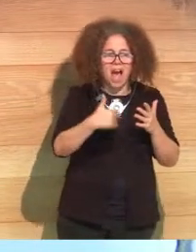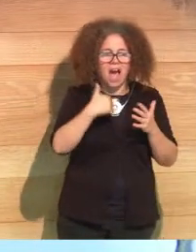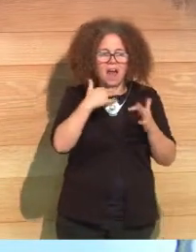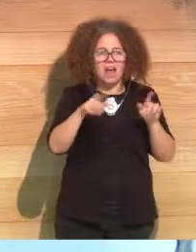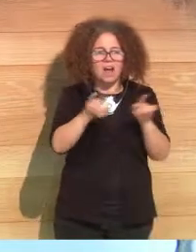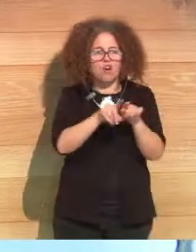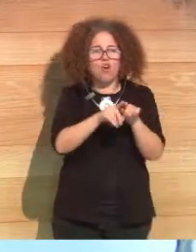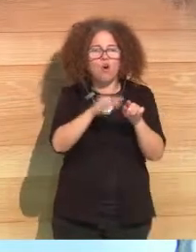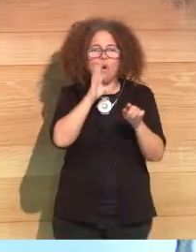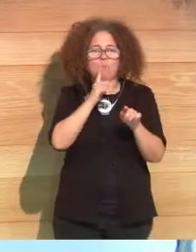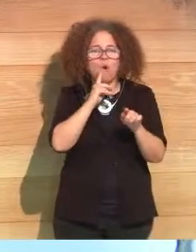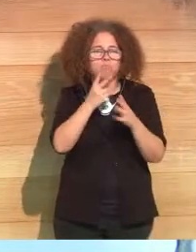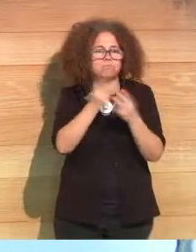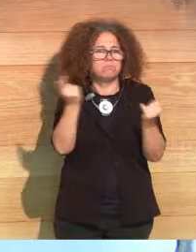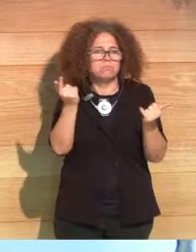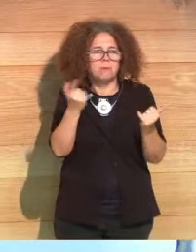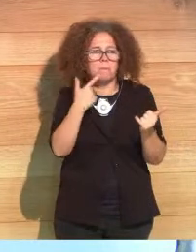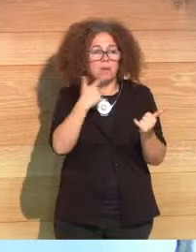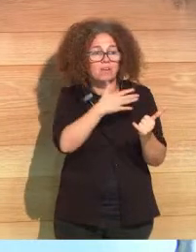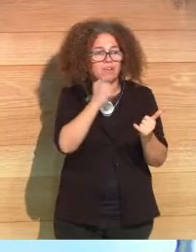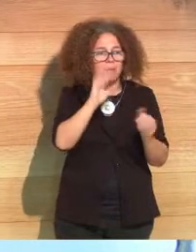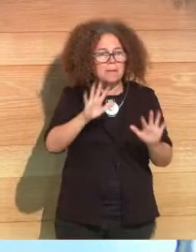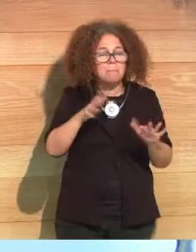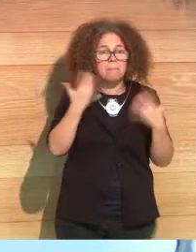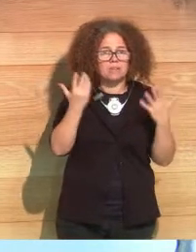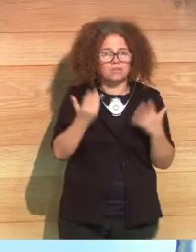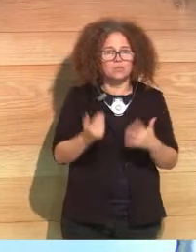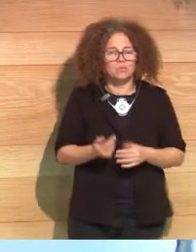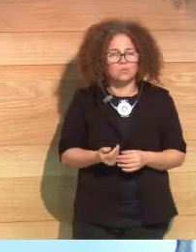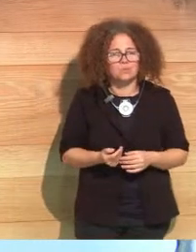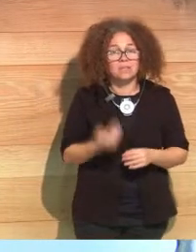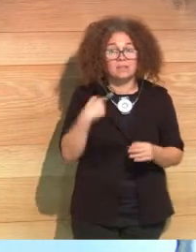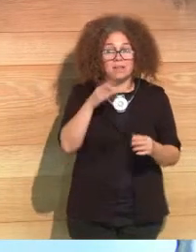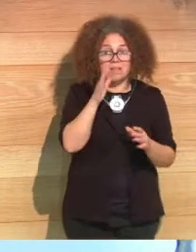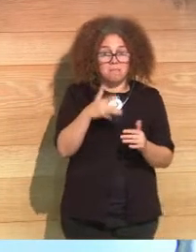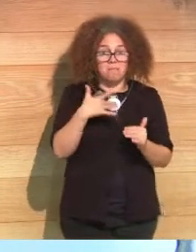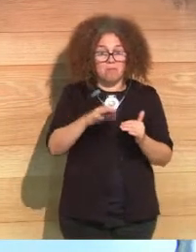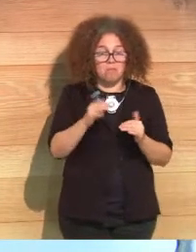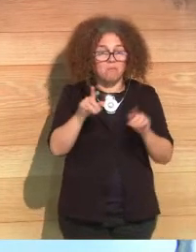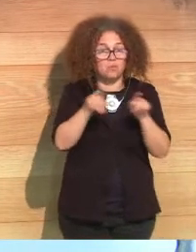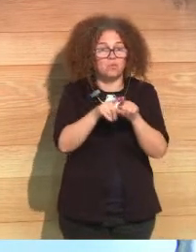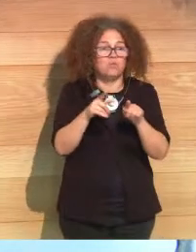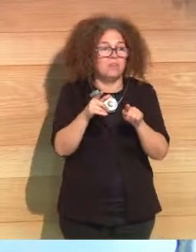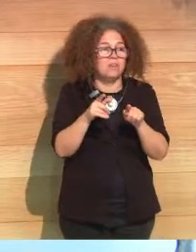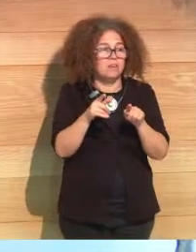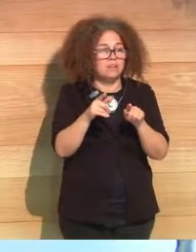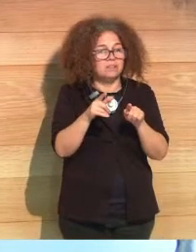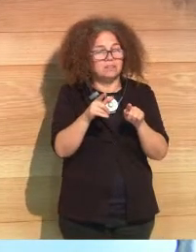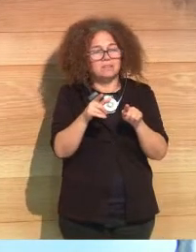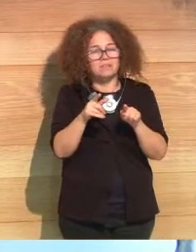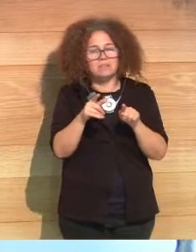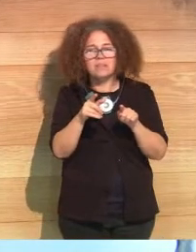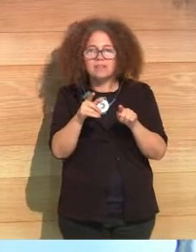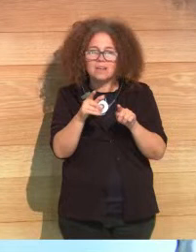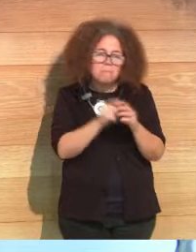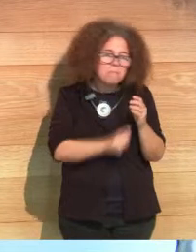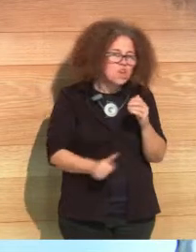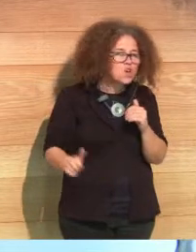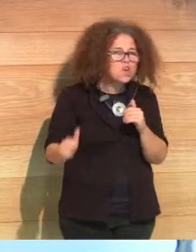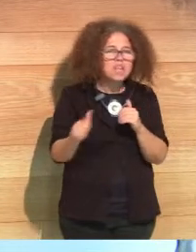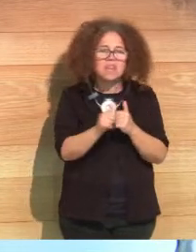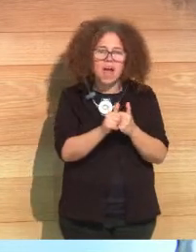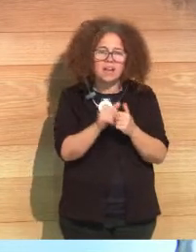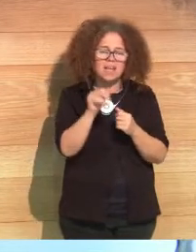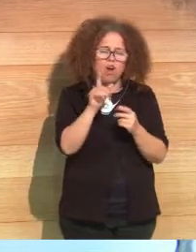impact... I have a possibility to sort of prioritize things and rethink where we want to